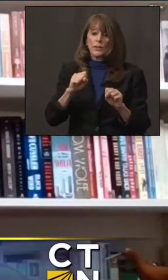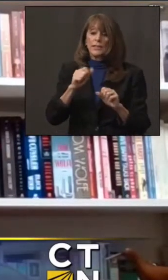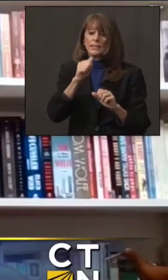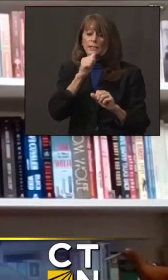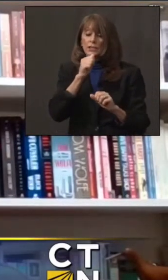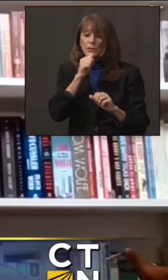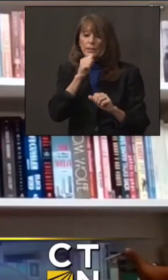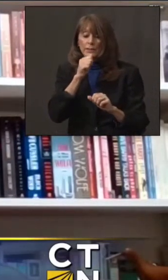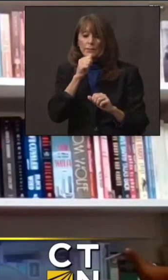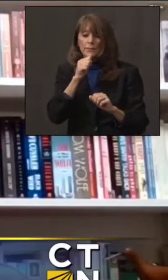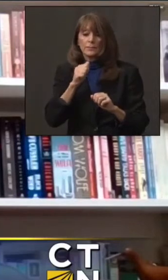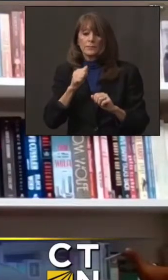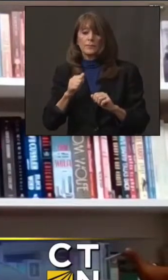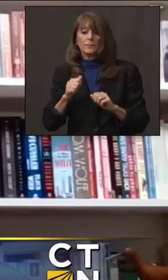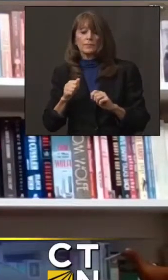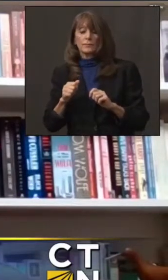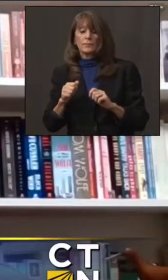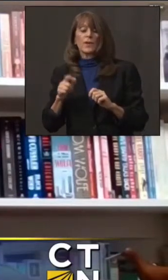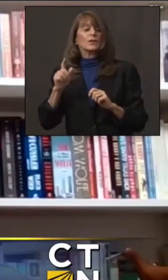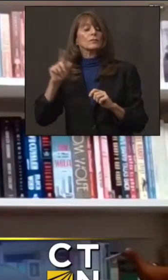vaccine, they sign